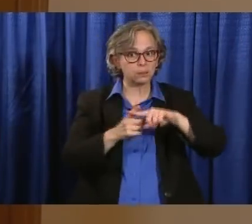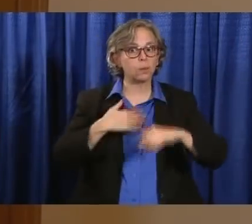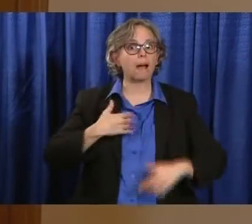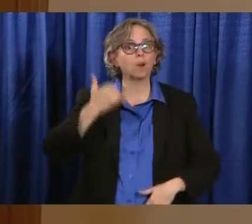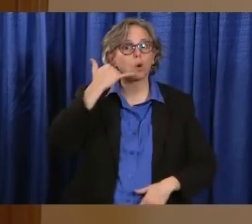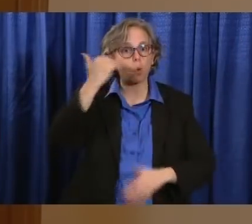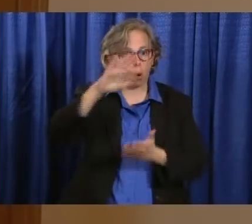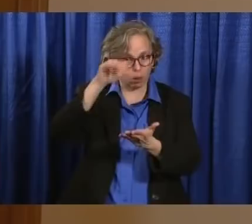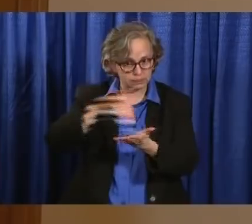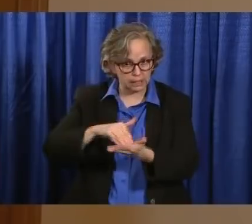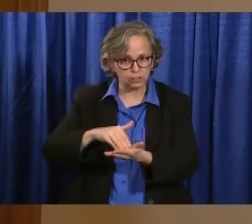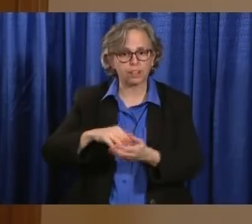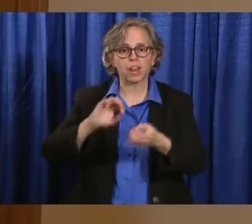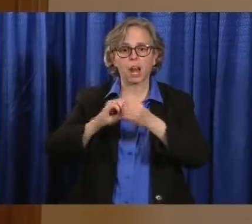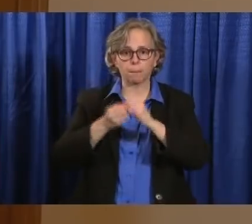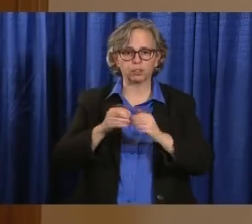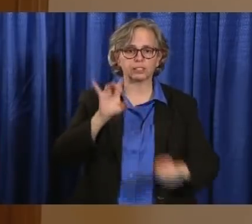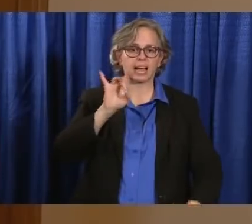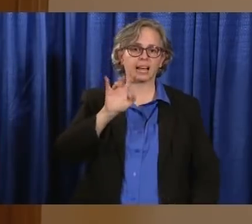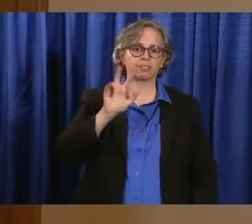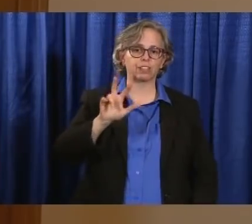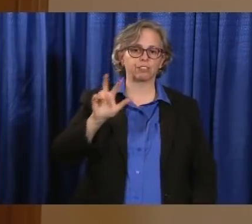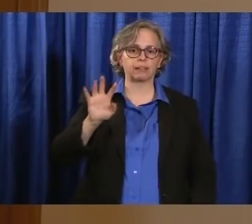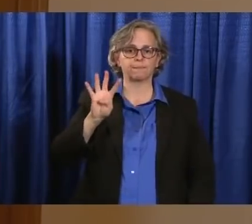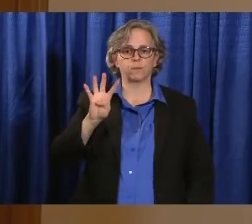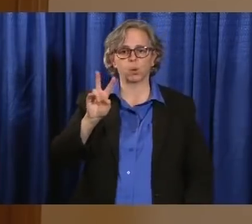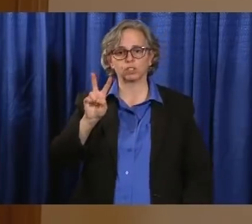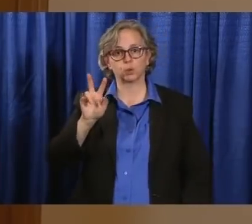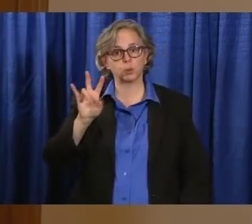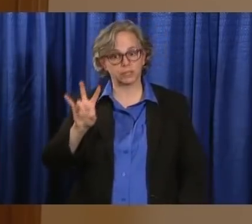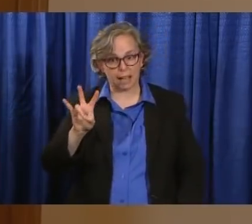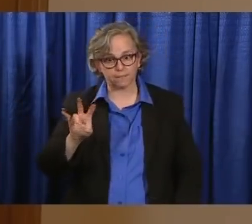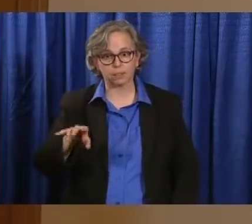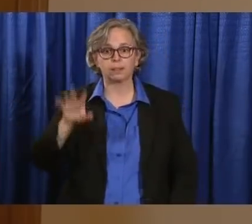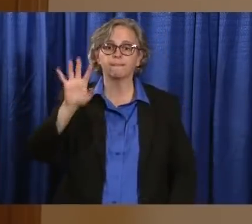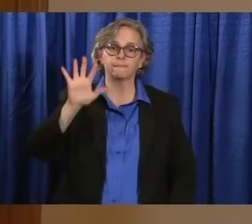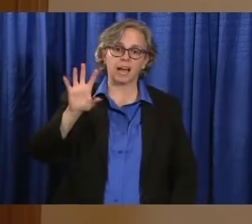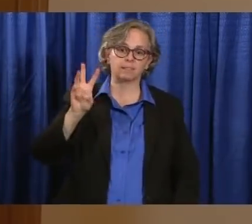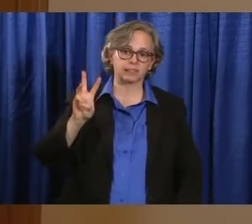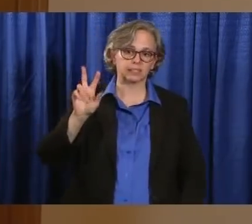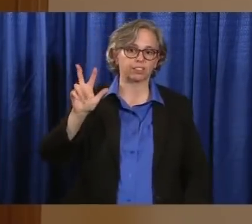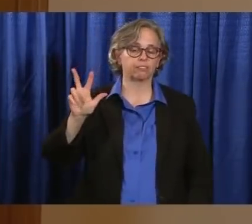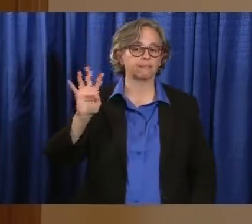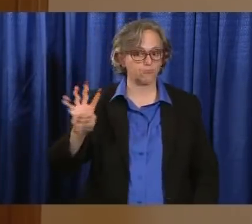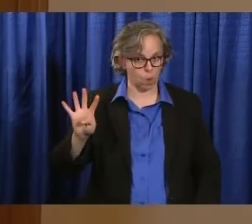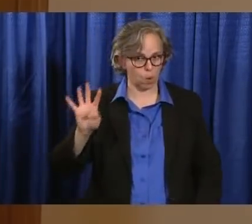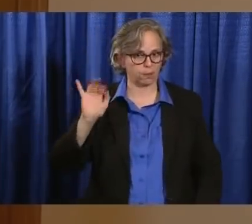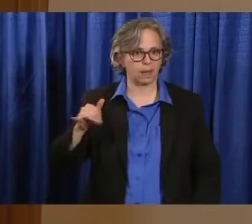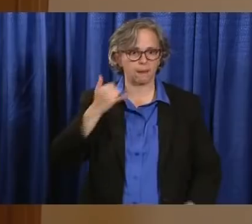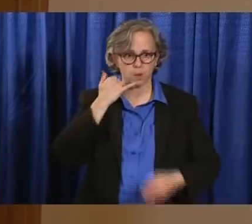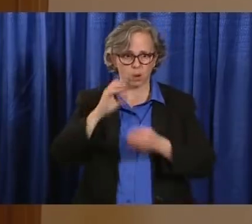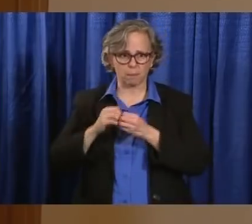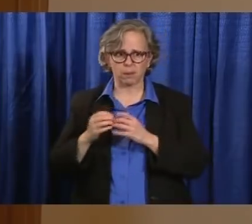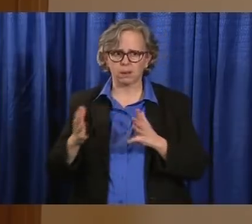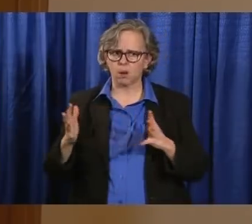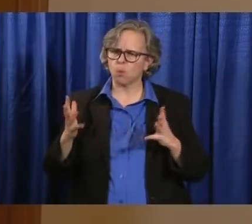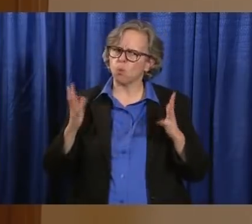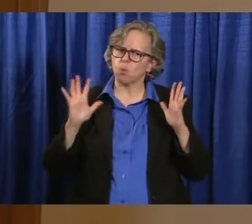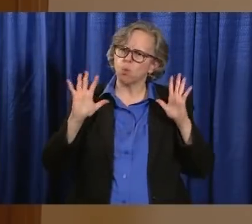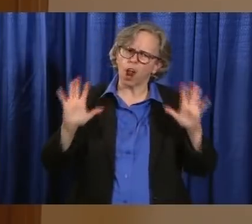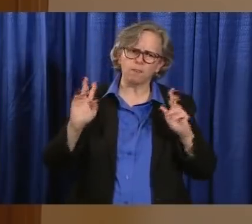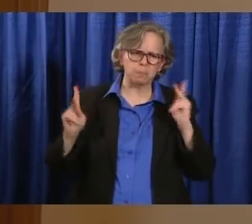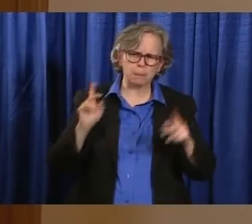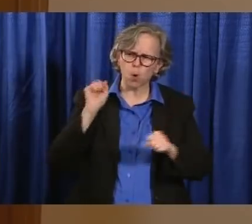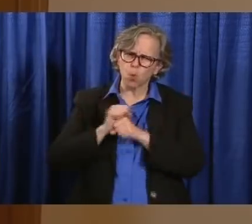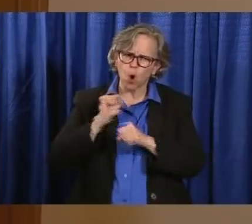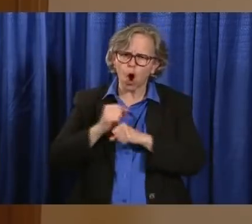833-4-ASK-ODH. It's the number often behind us. These are wonderful folks who are working tirelessly to answer your calls.